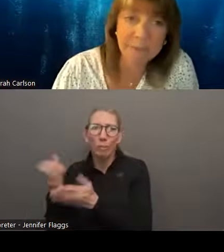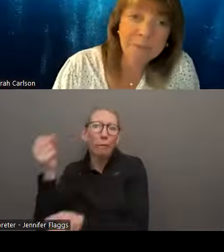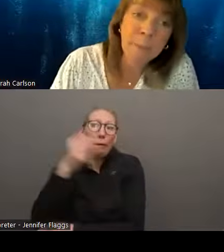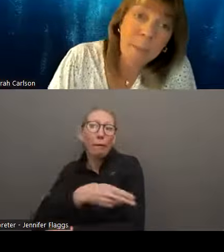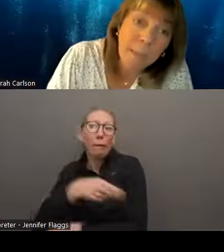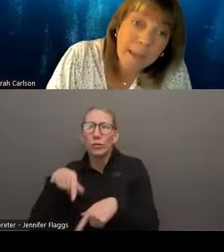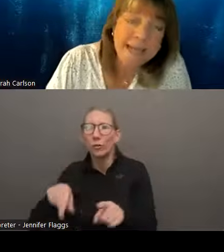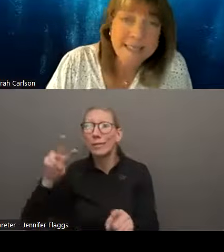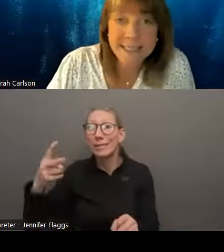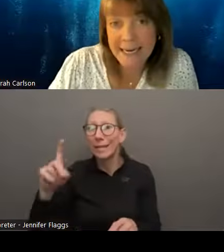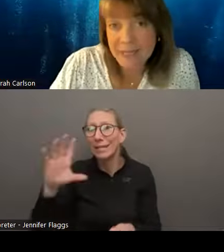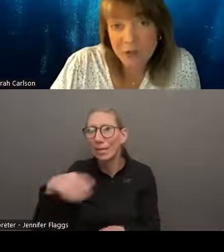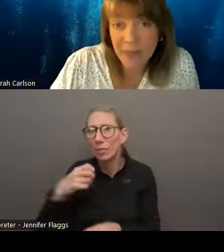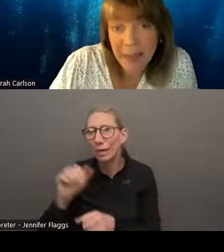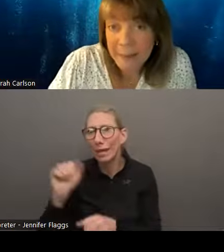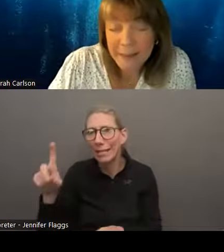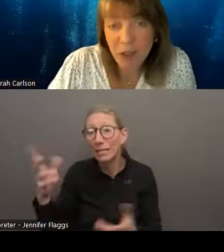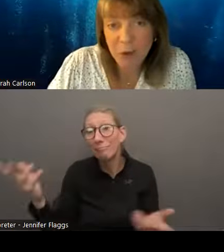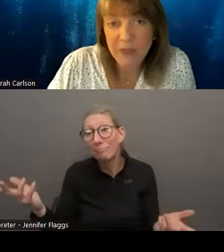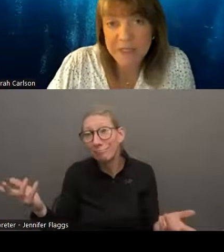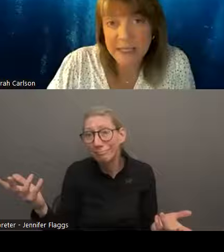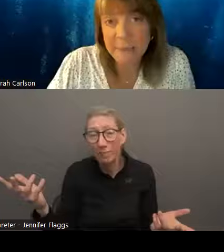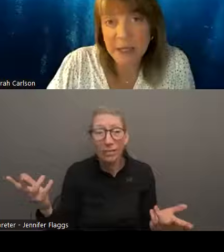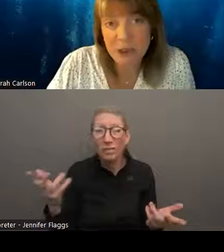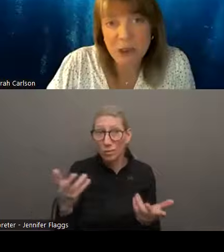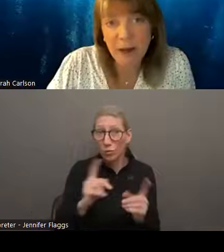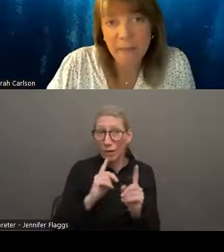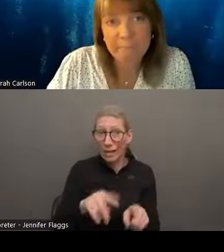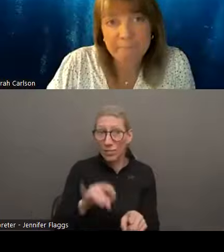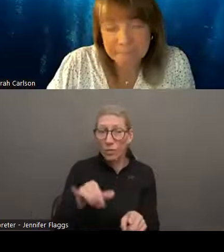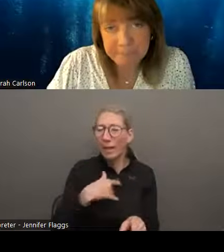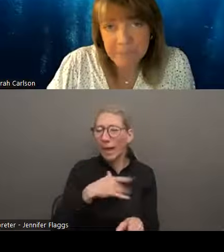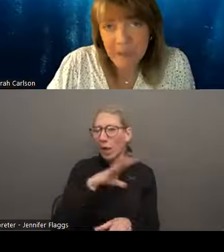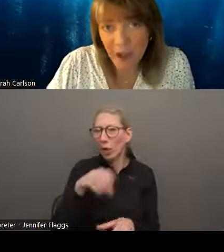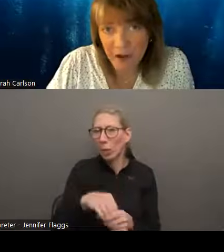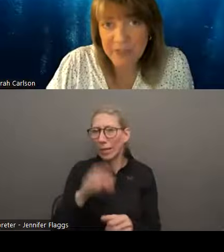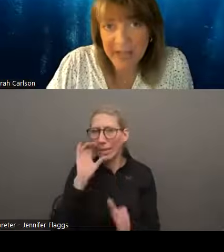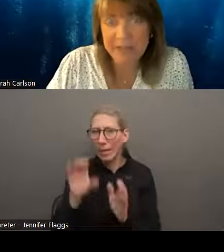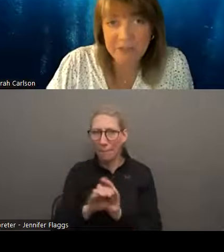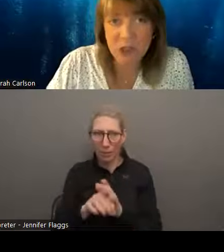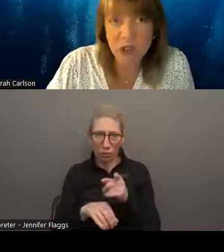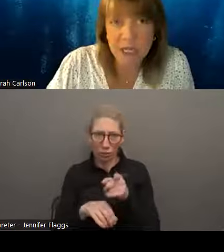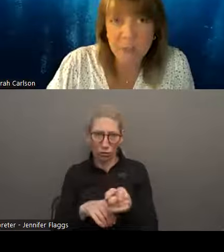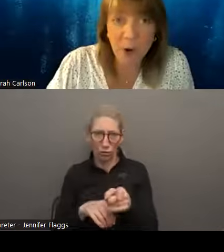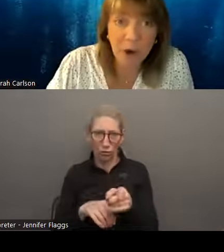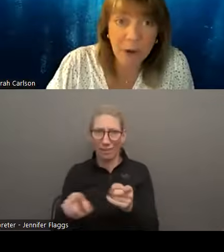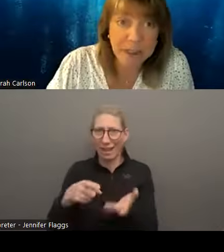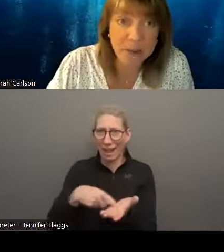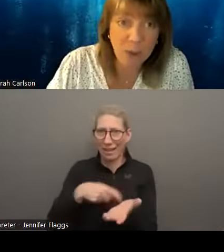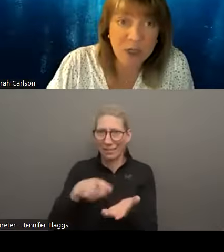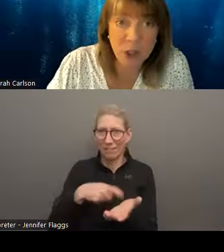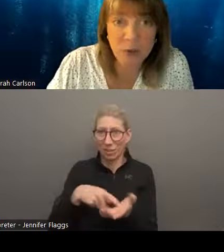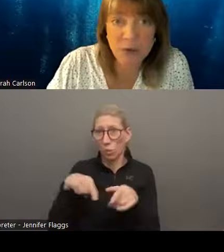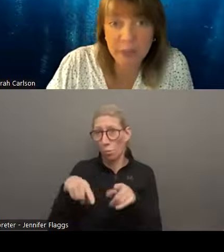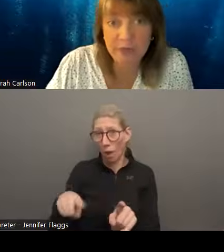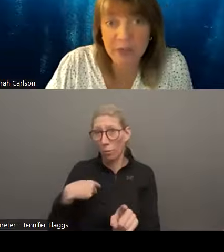AD? And to answer that, I include this image of the excavation in progress,